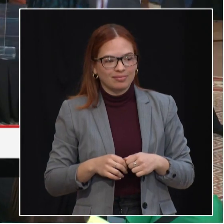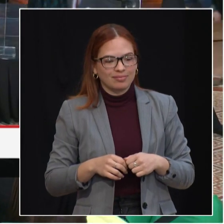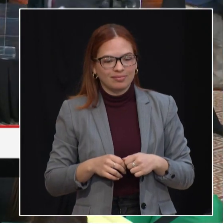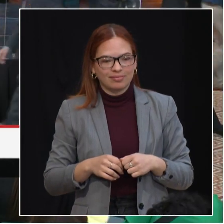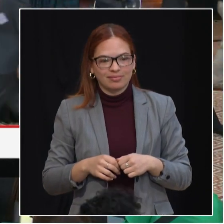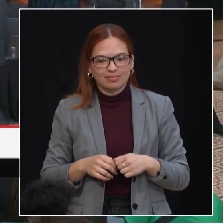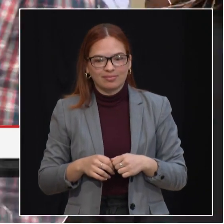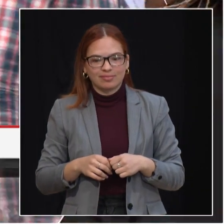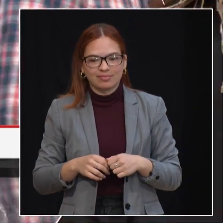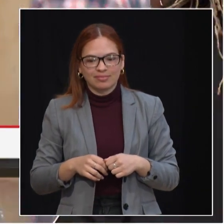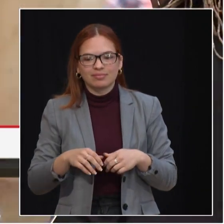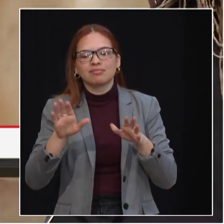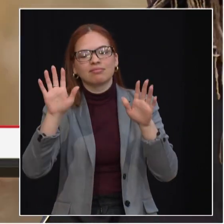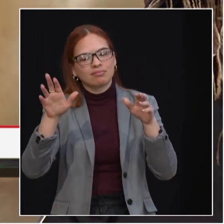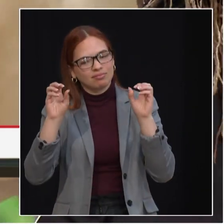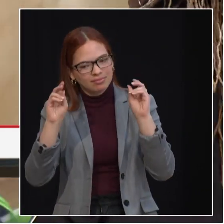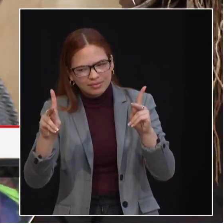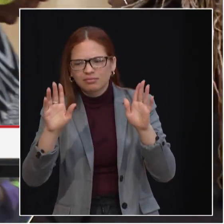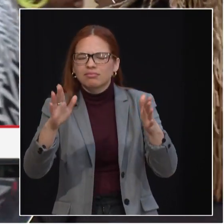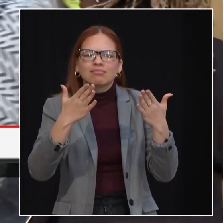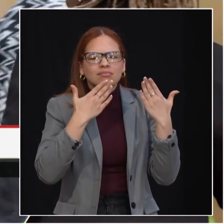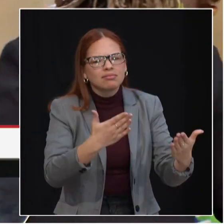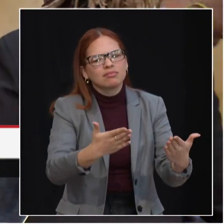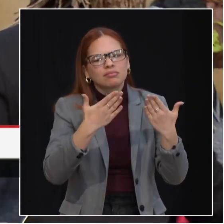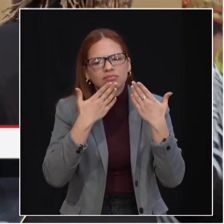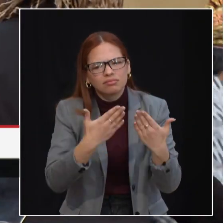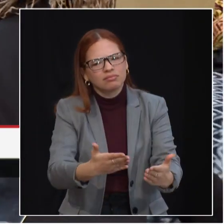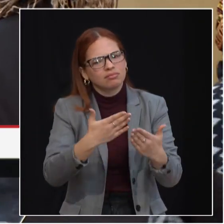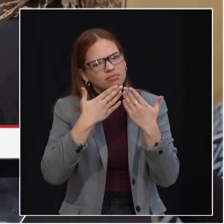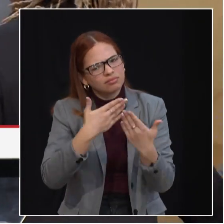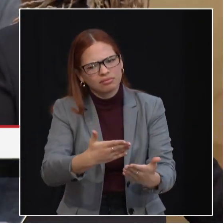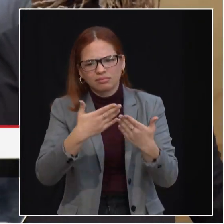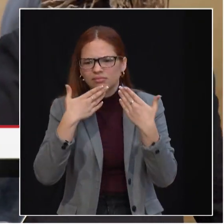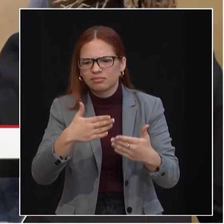All right, thank you so much, Sabangali and April.